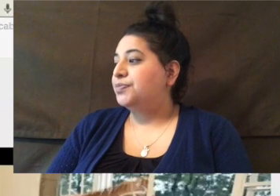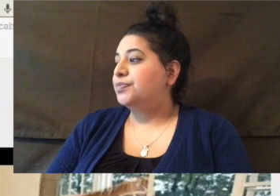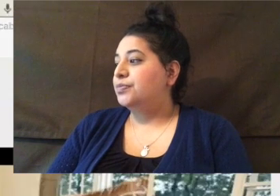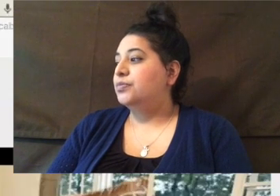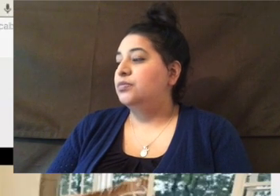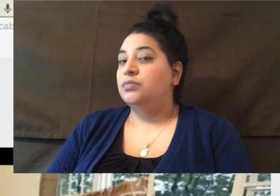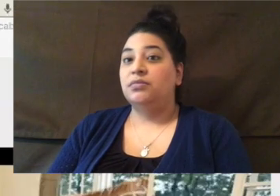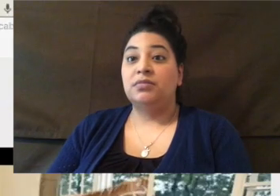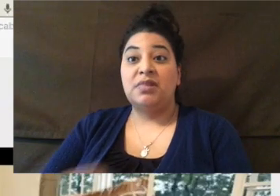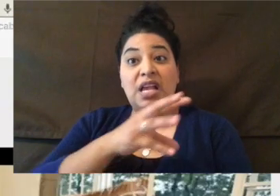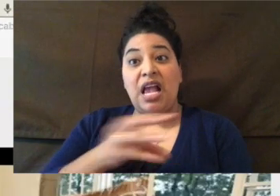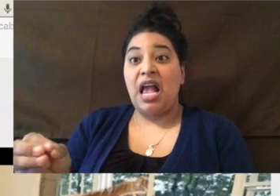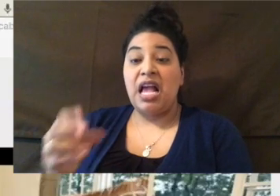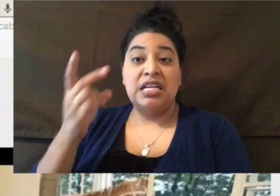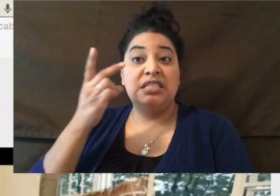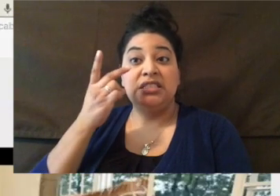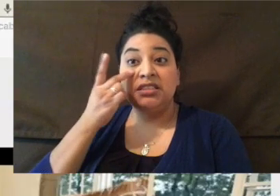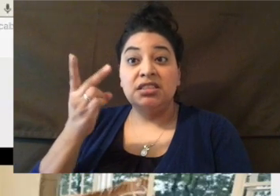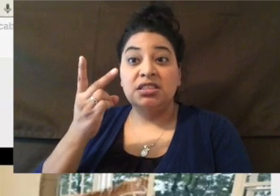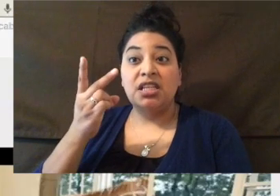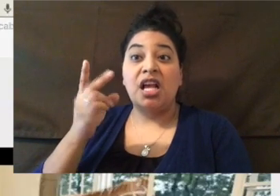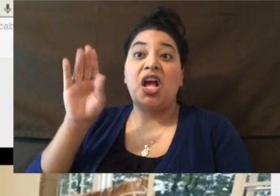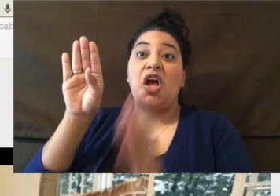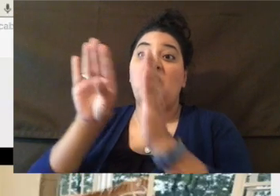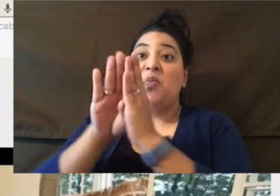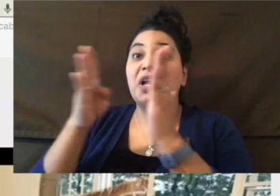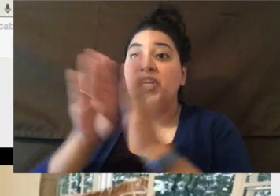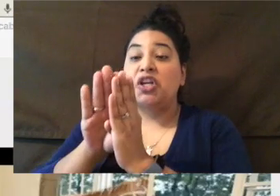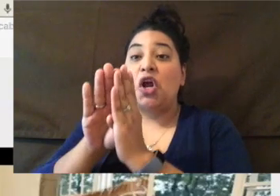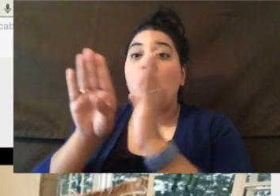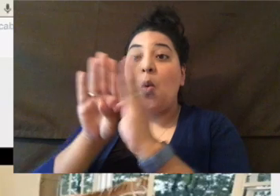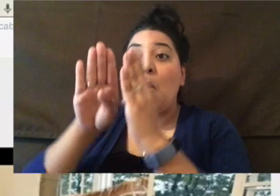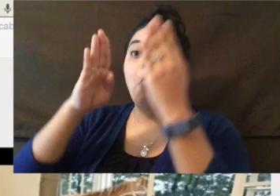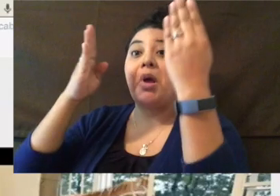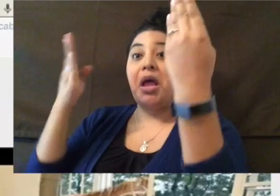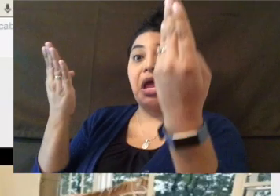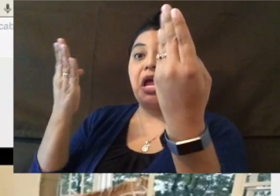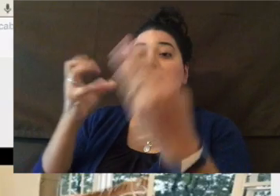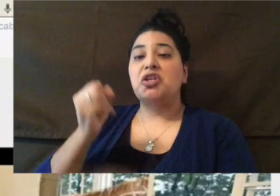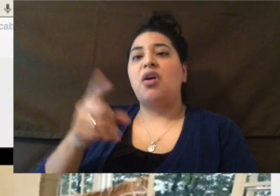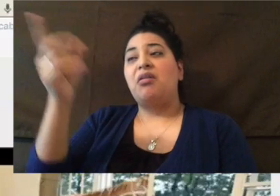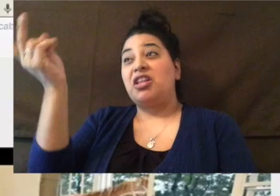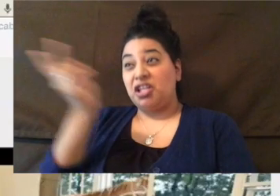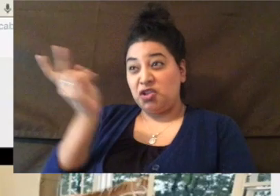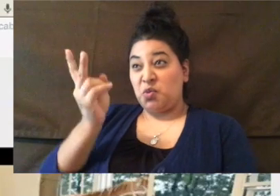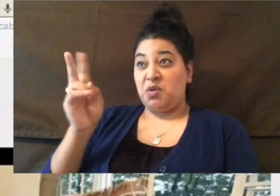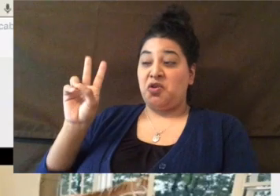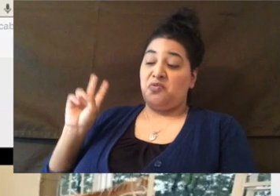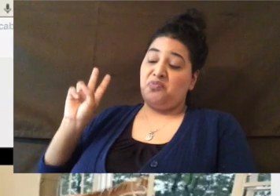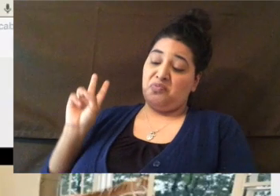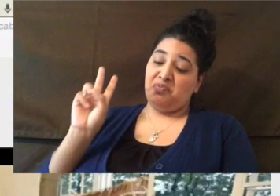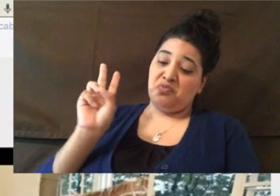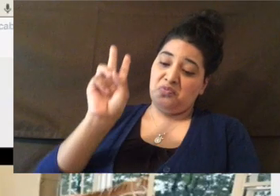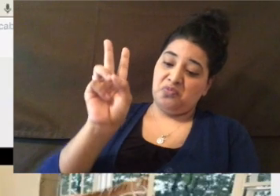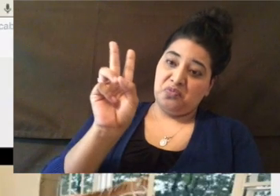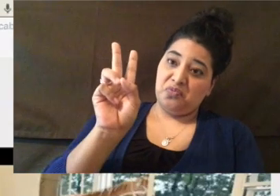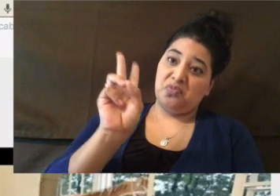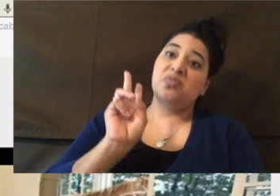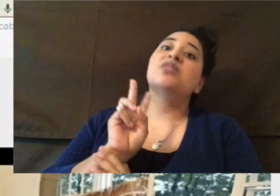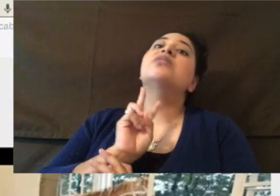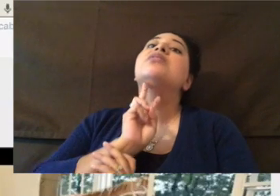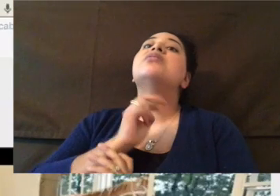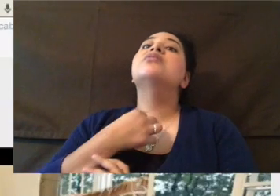and saw an open window, so they stuck their